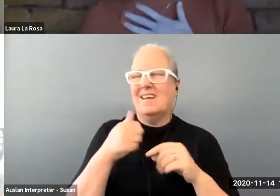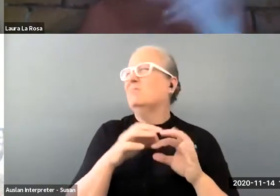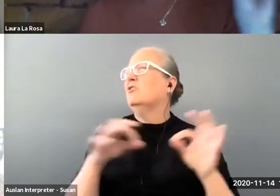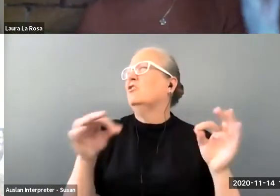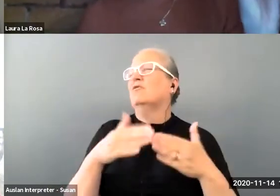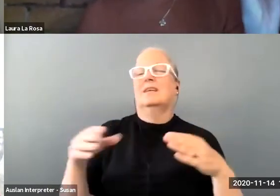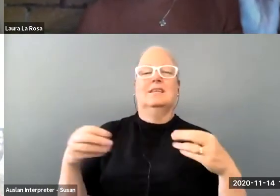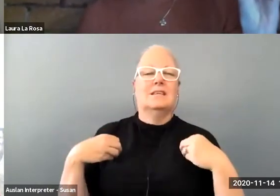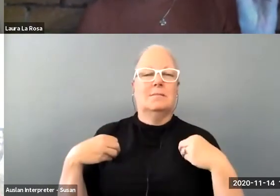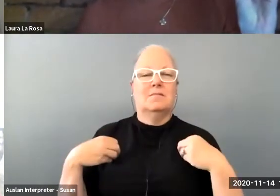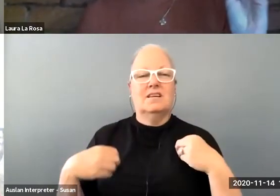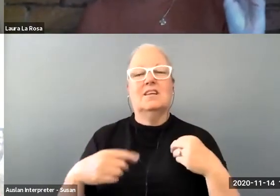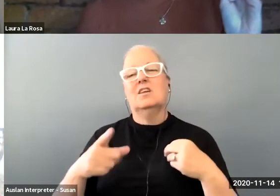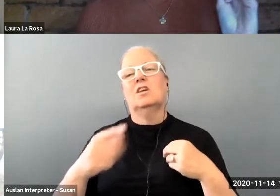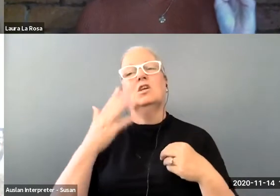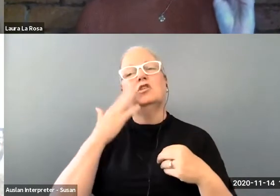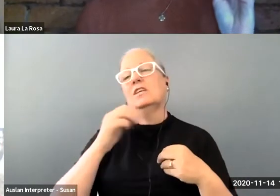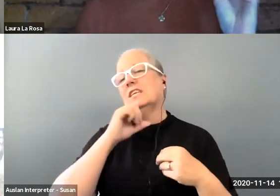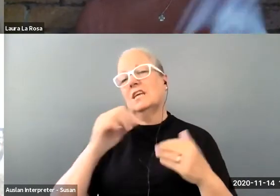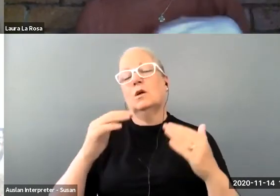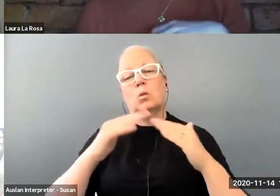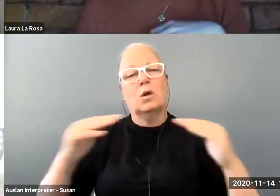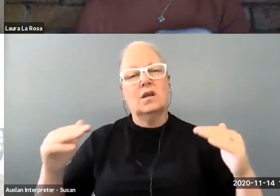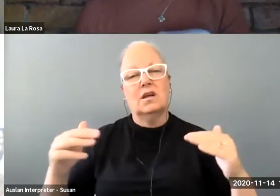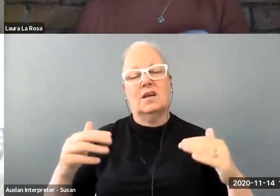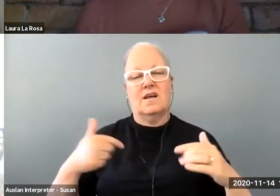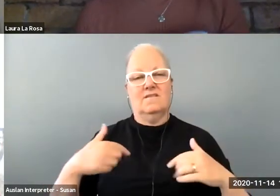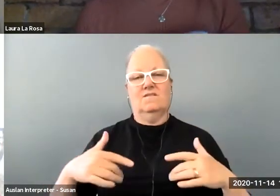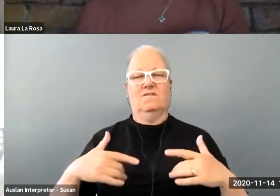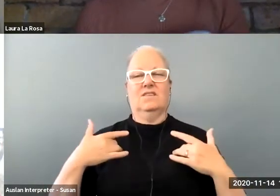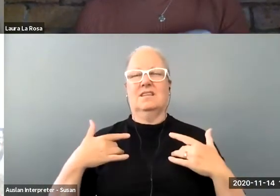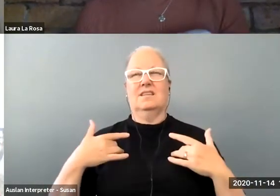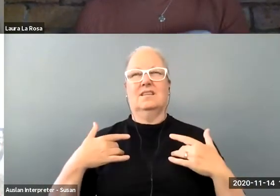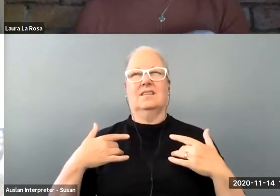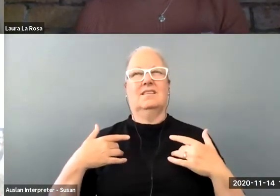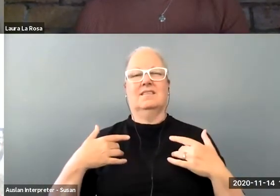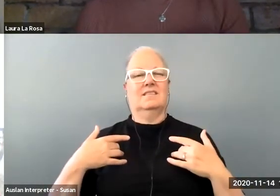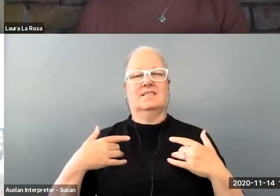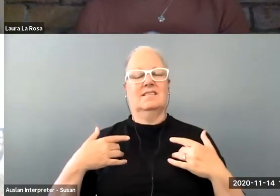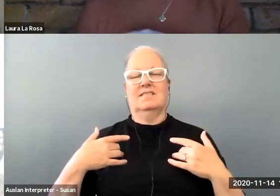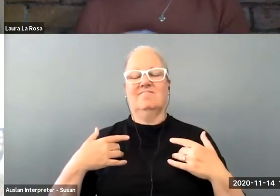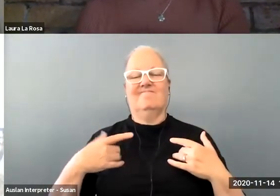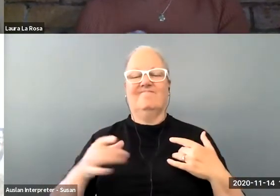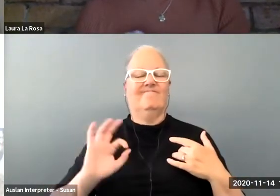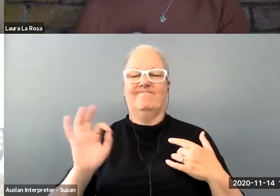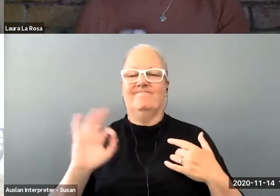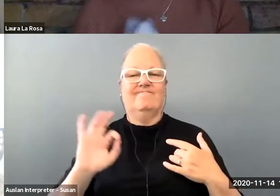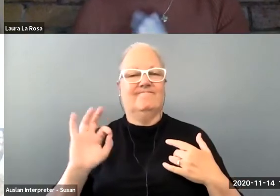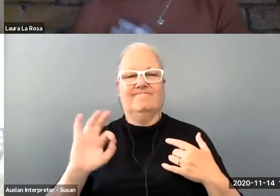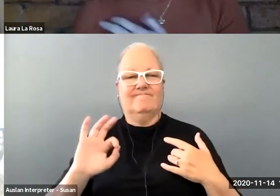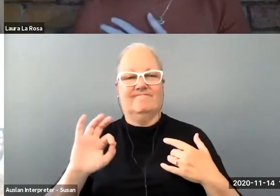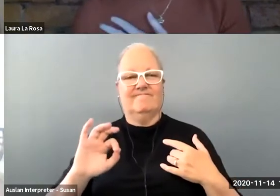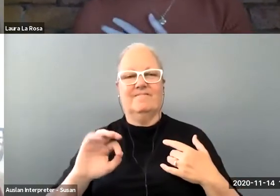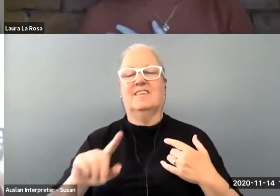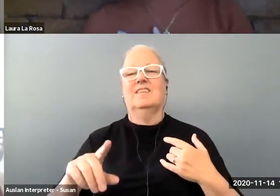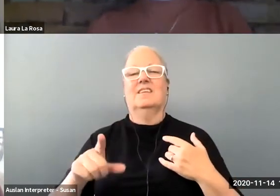the language of gender equality, because I feel like it's very outmoded and it's very binary.